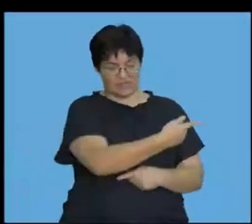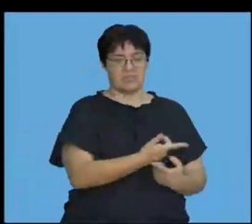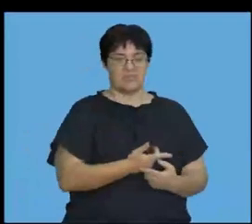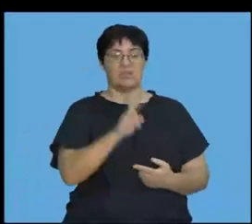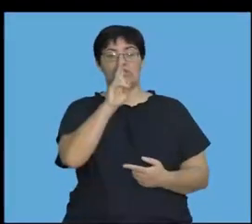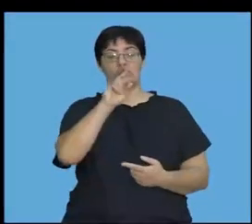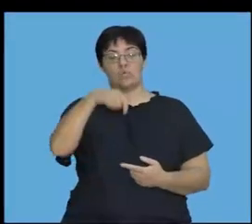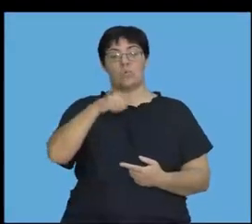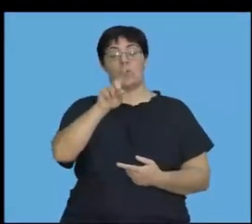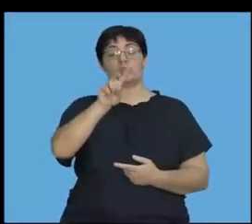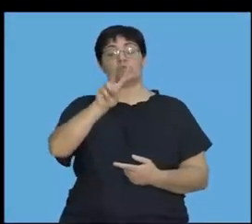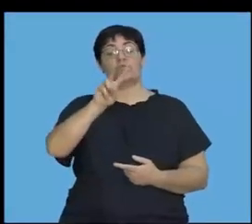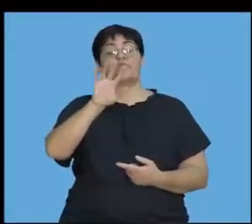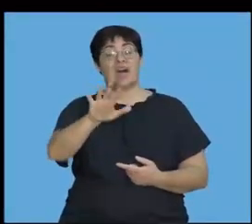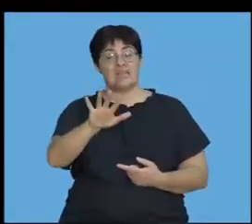makes this